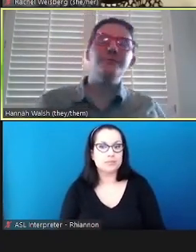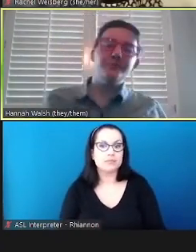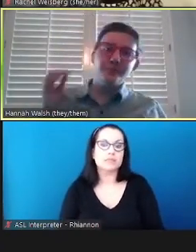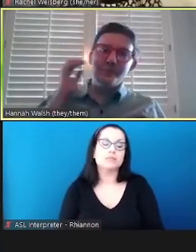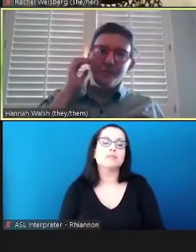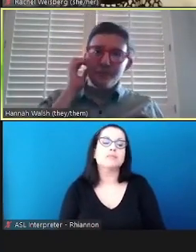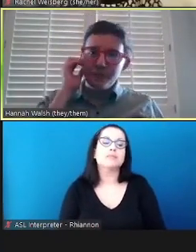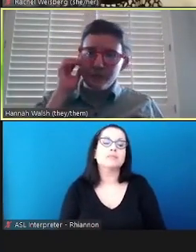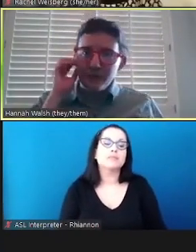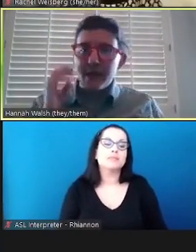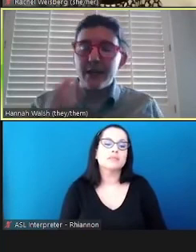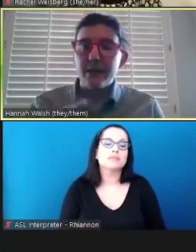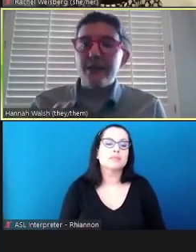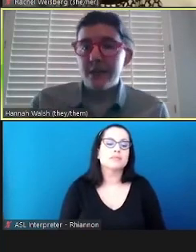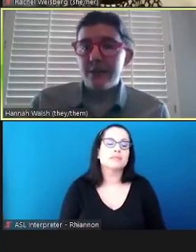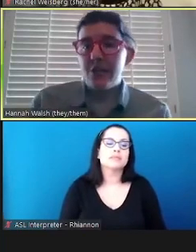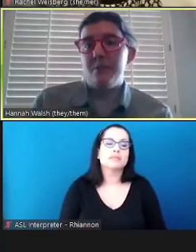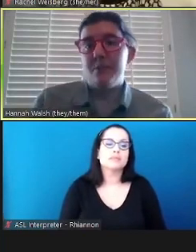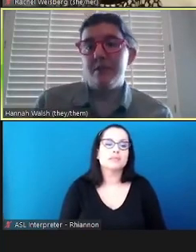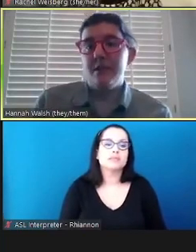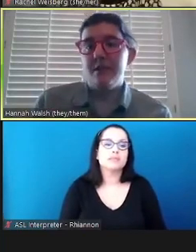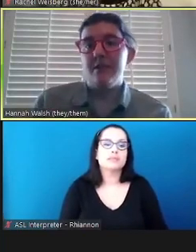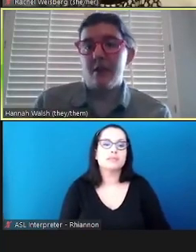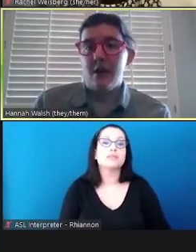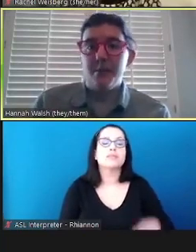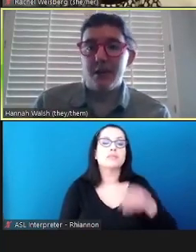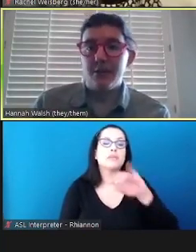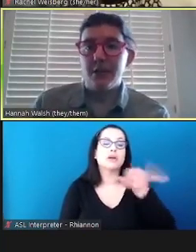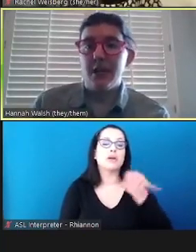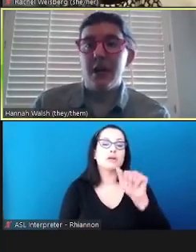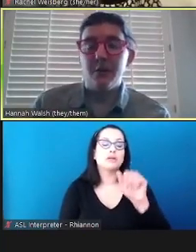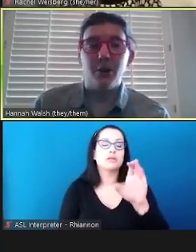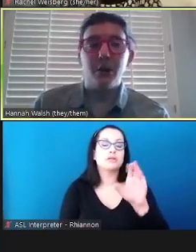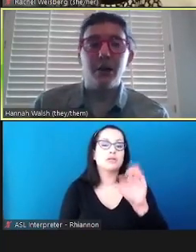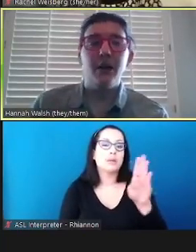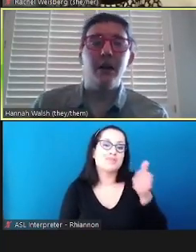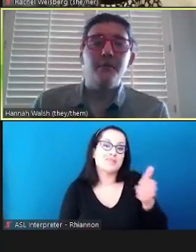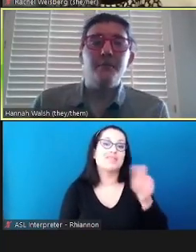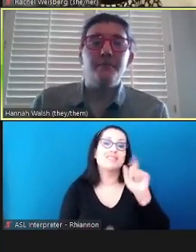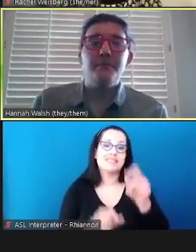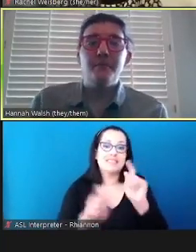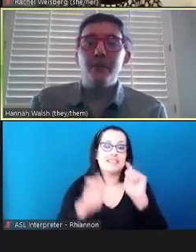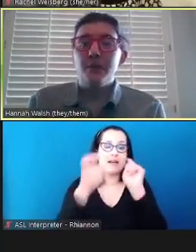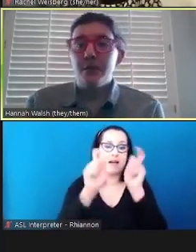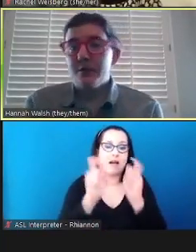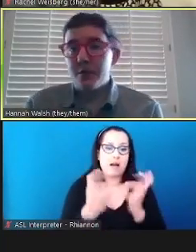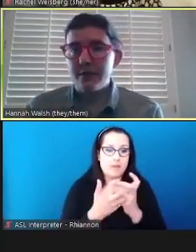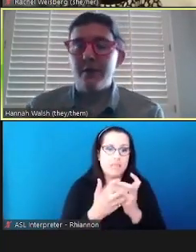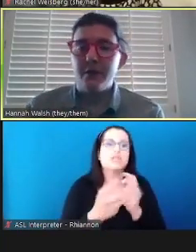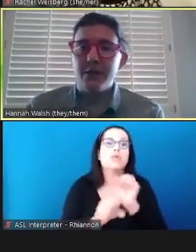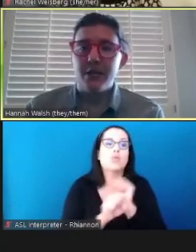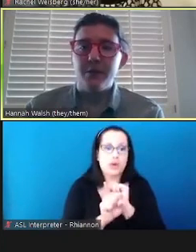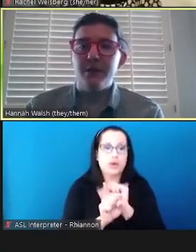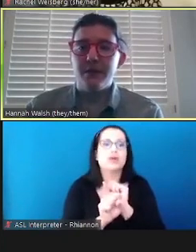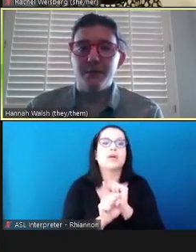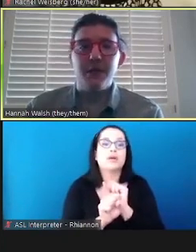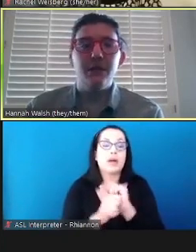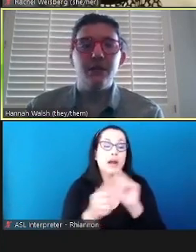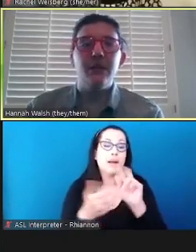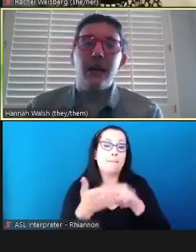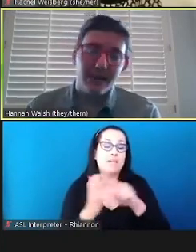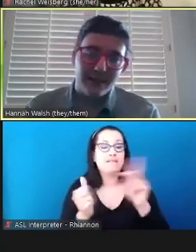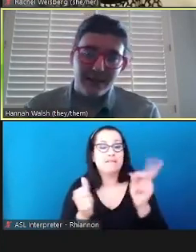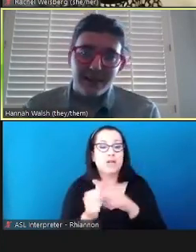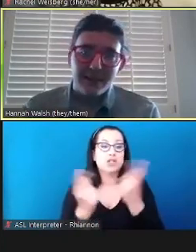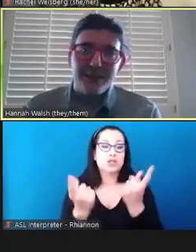So as Jacob does need this accommodation at work, the first step for Jacob is typically